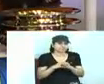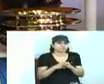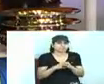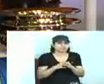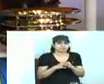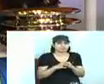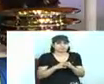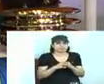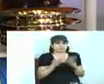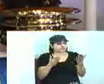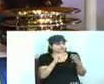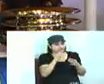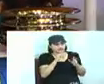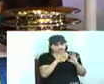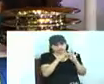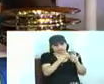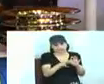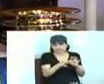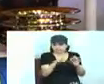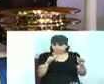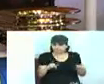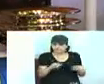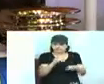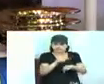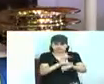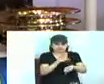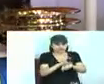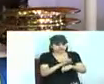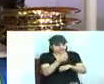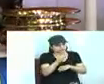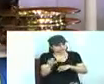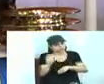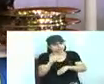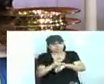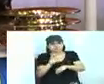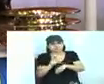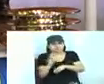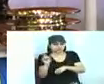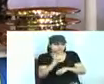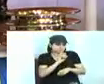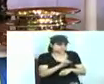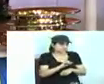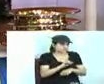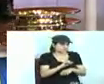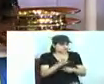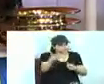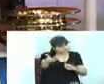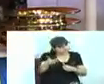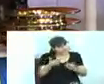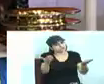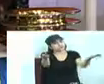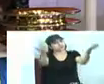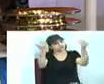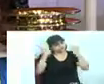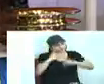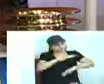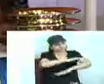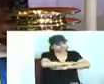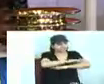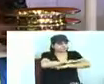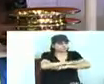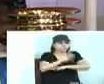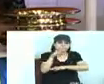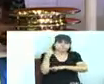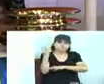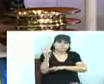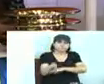Yes. You need not belong to this church or any church. Wherever you are on your life or spiritual journey, you are welcome to come forward to this table. Hallelujah. You only need